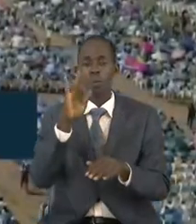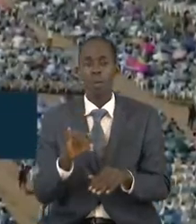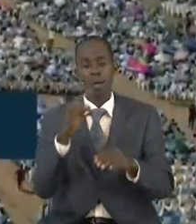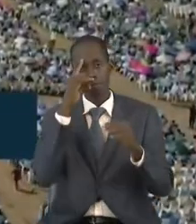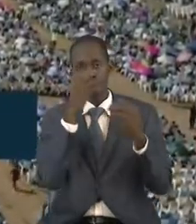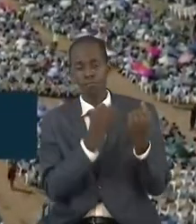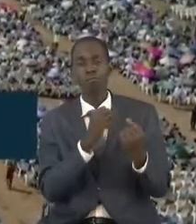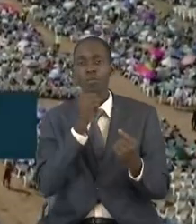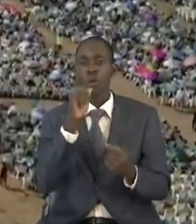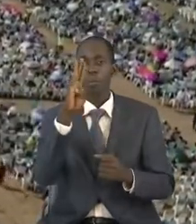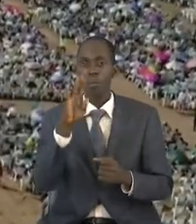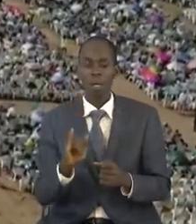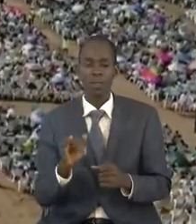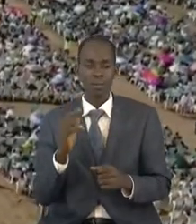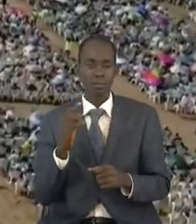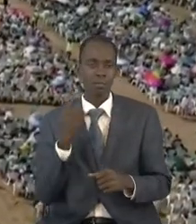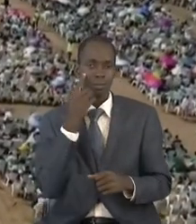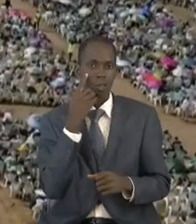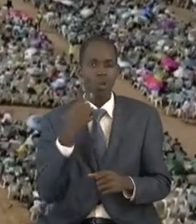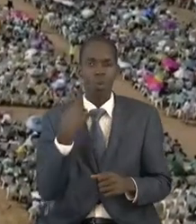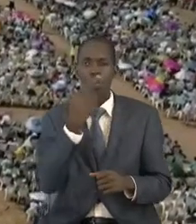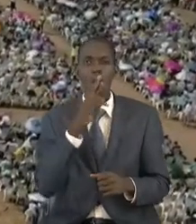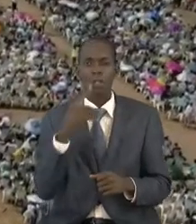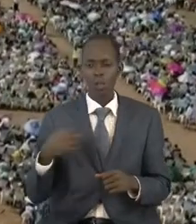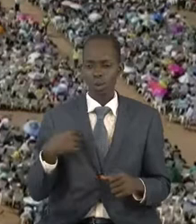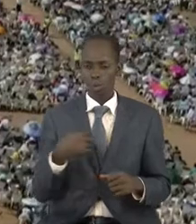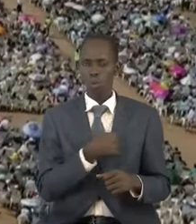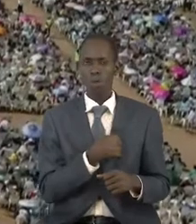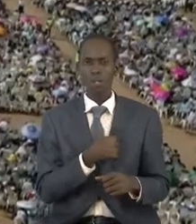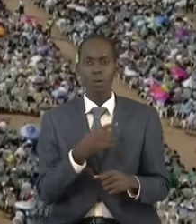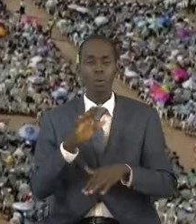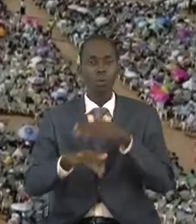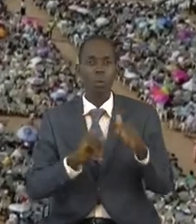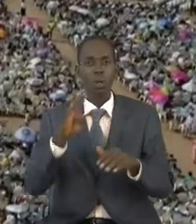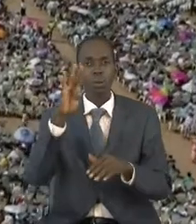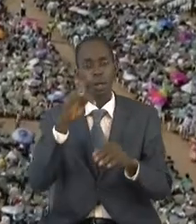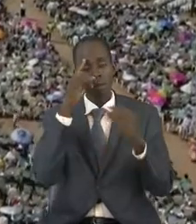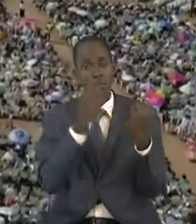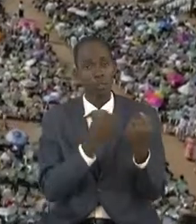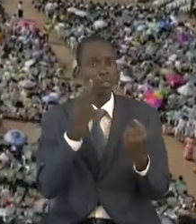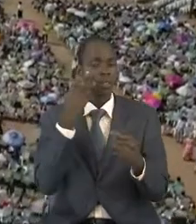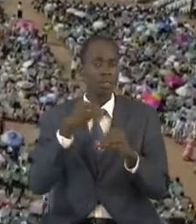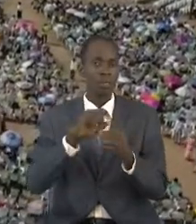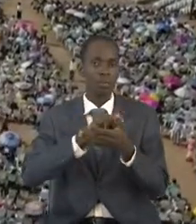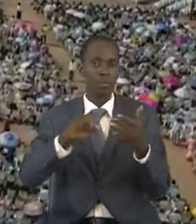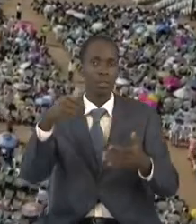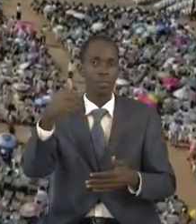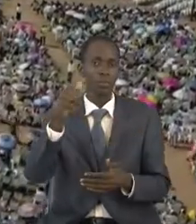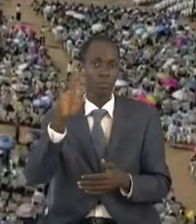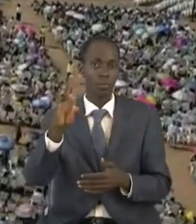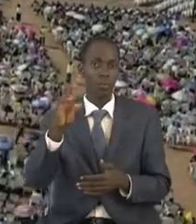sight. Who are the we? Walking by faith. Look at verse 17. In verse 17, it